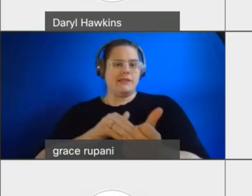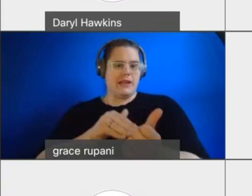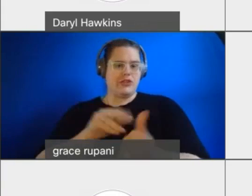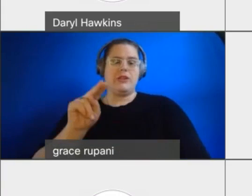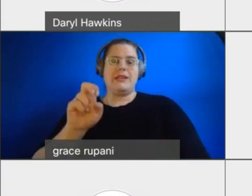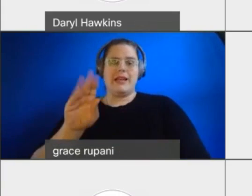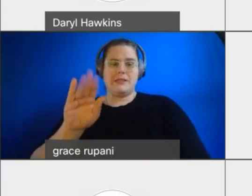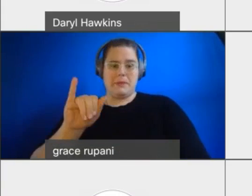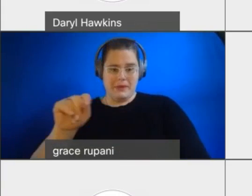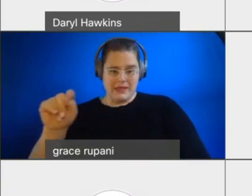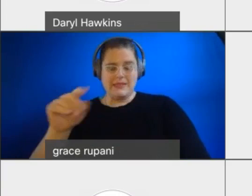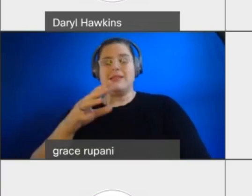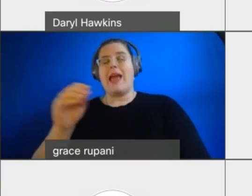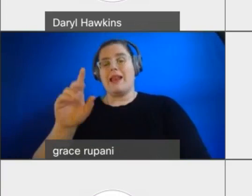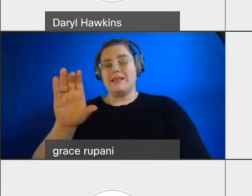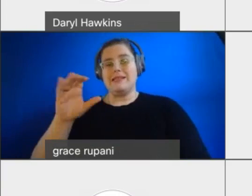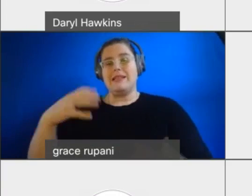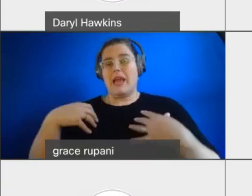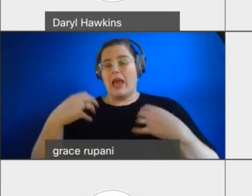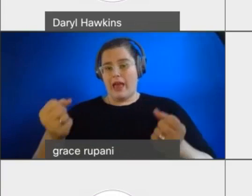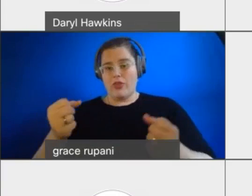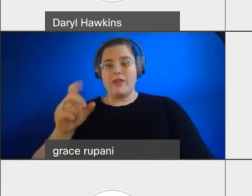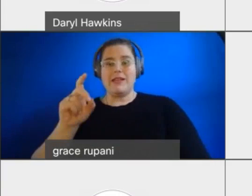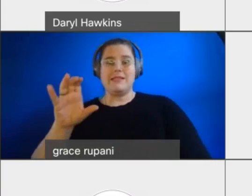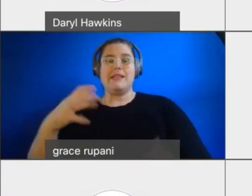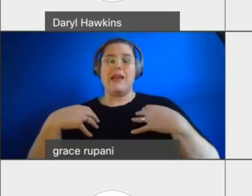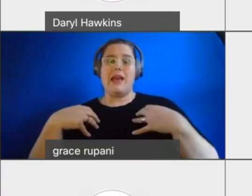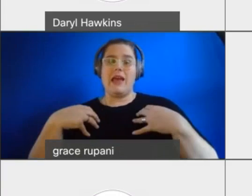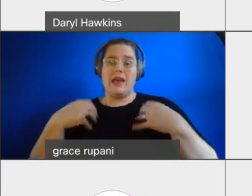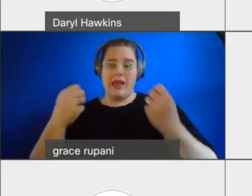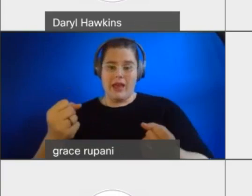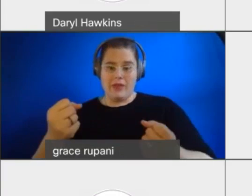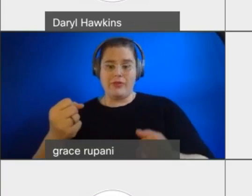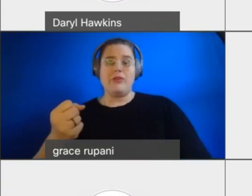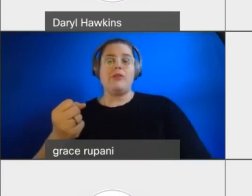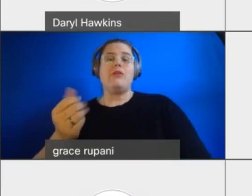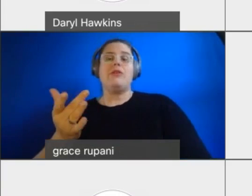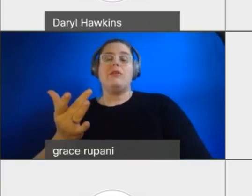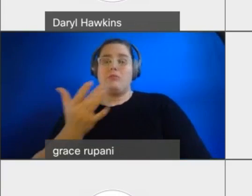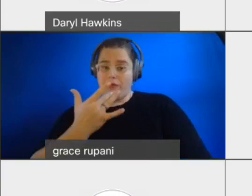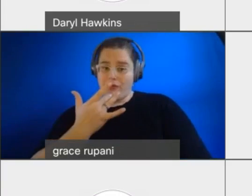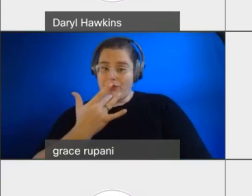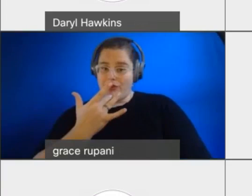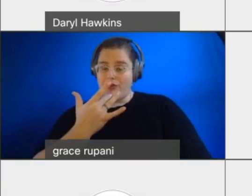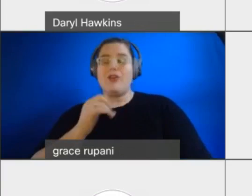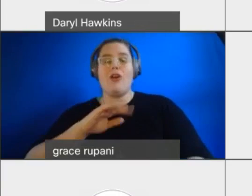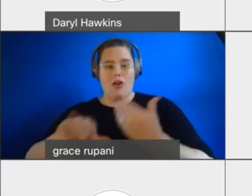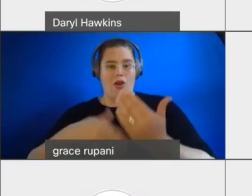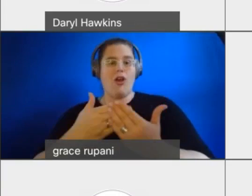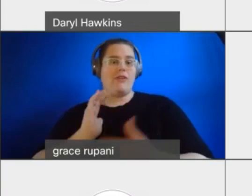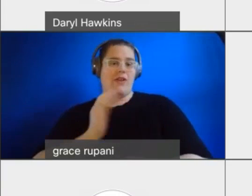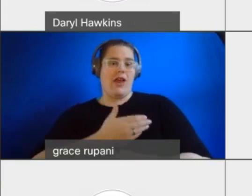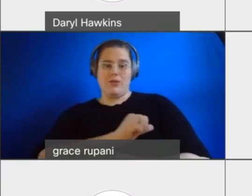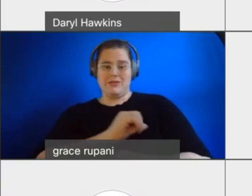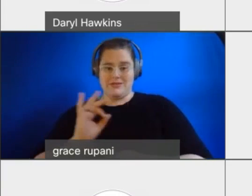DC Health would like to see all of our folks be included in